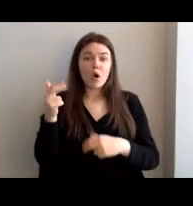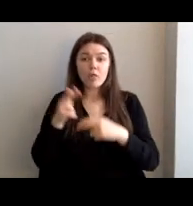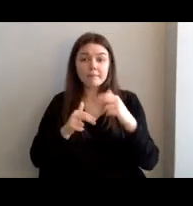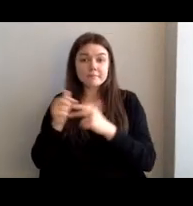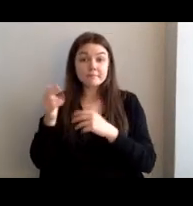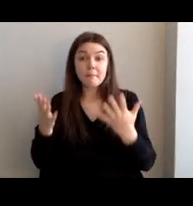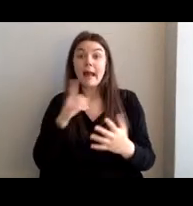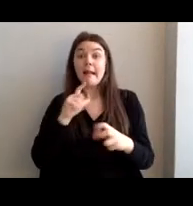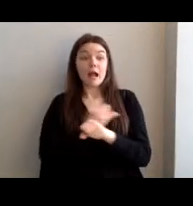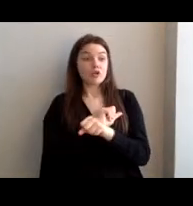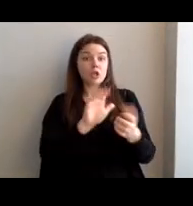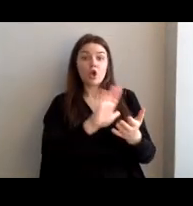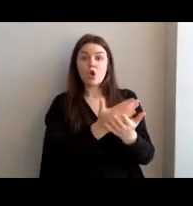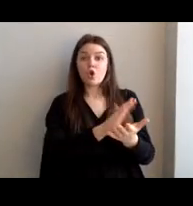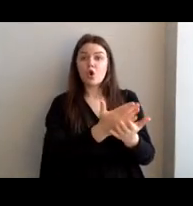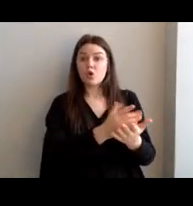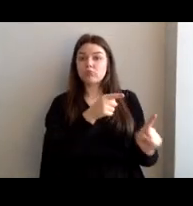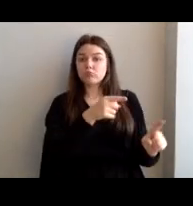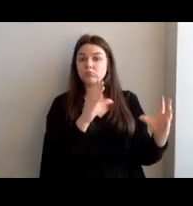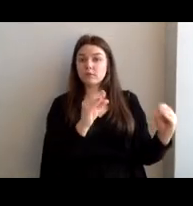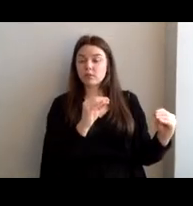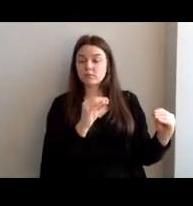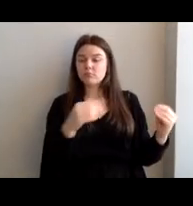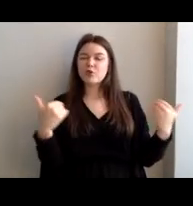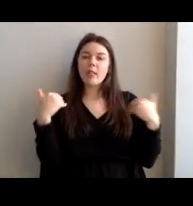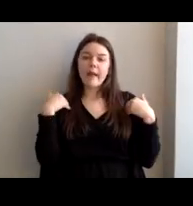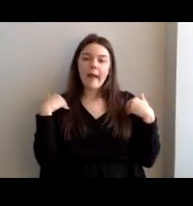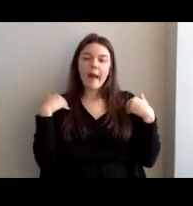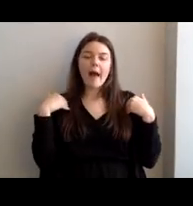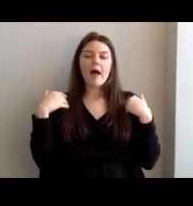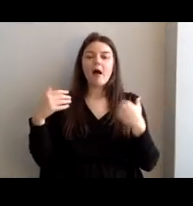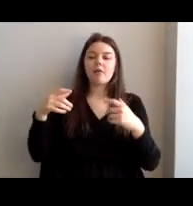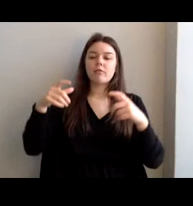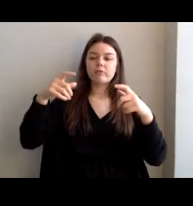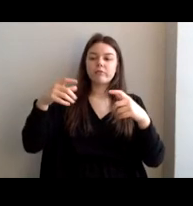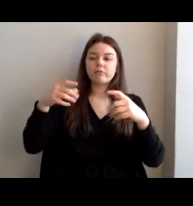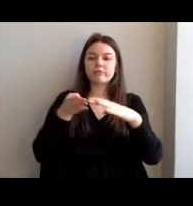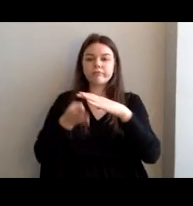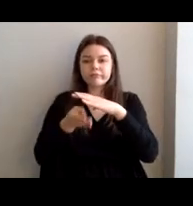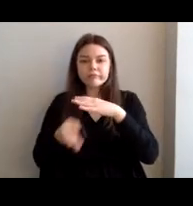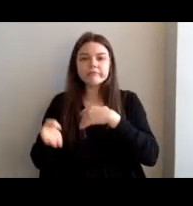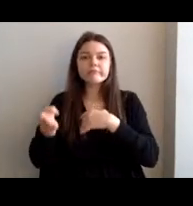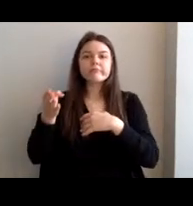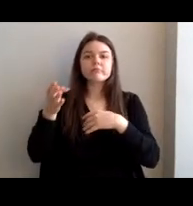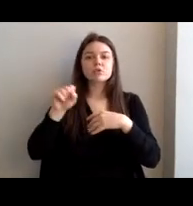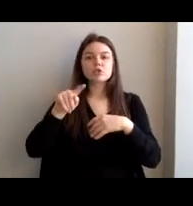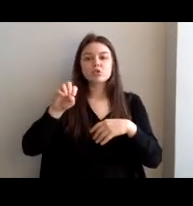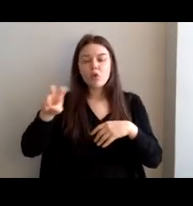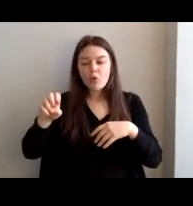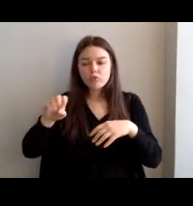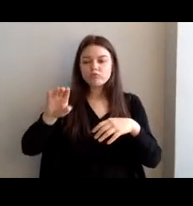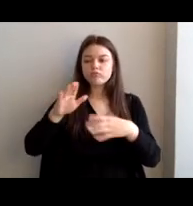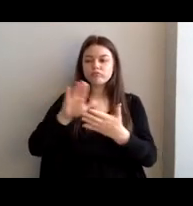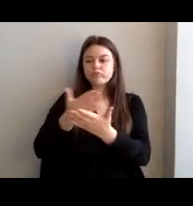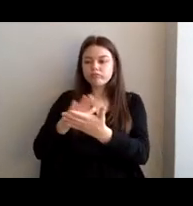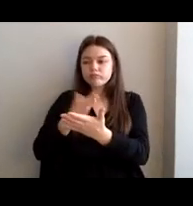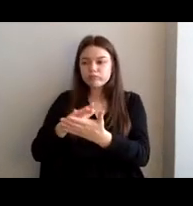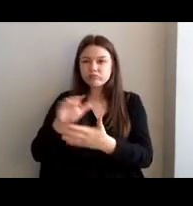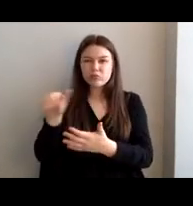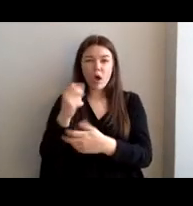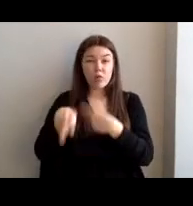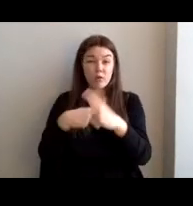cook those lobsters. So they would have cookers and different other kinds of equipment where they would process